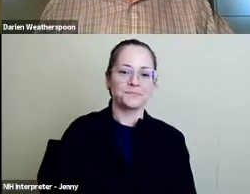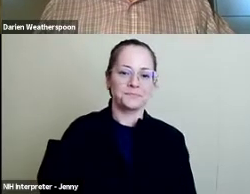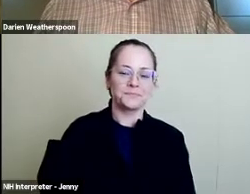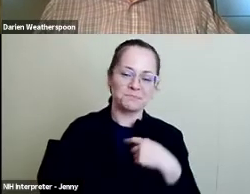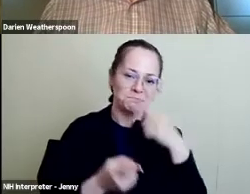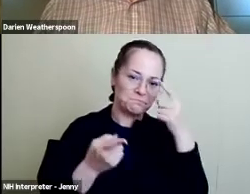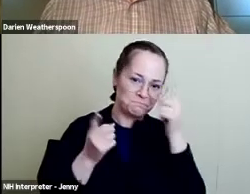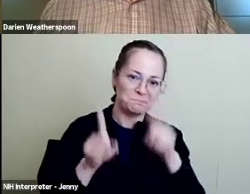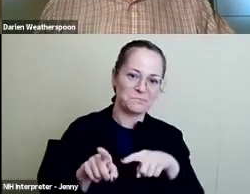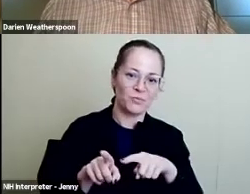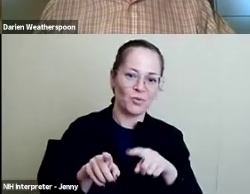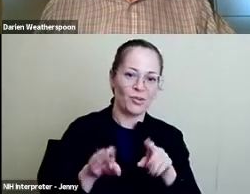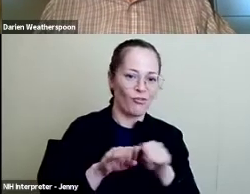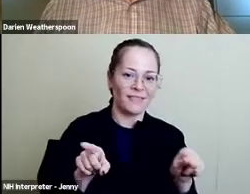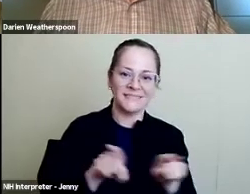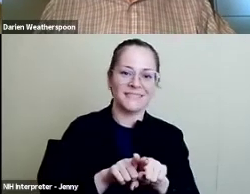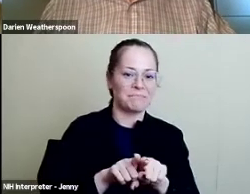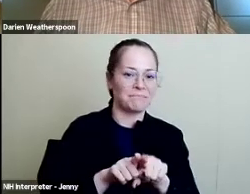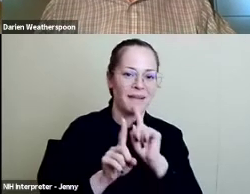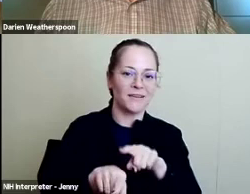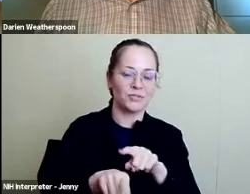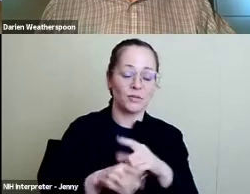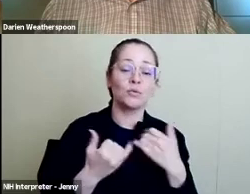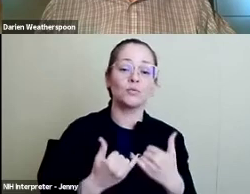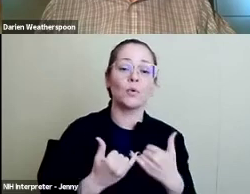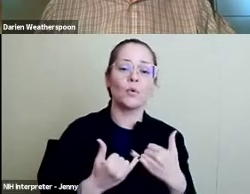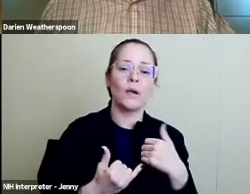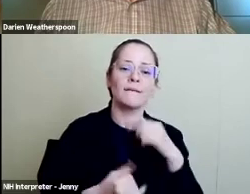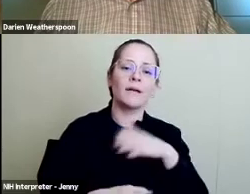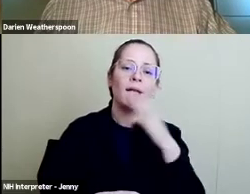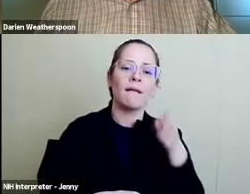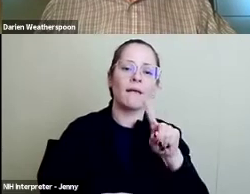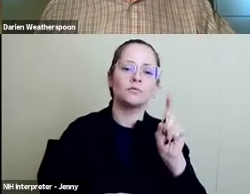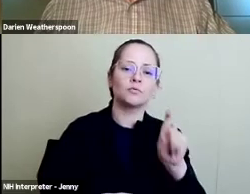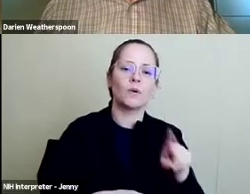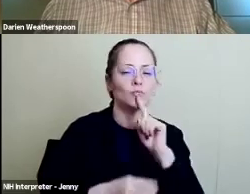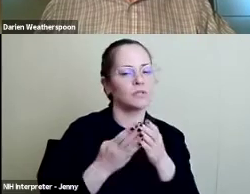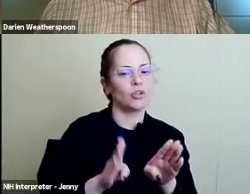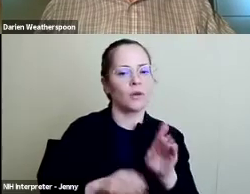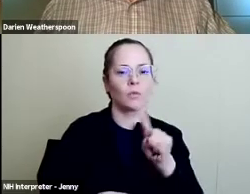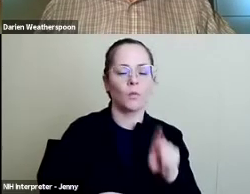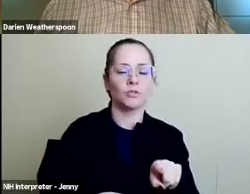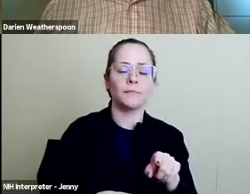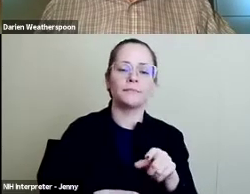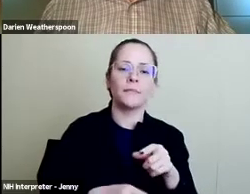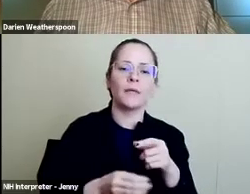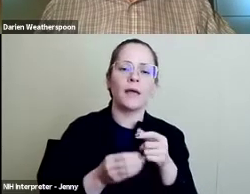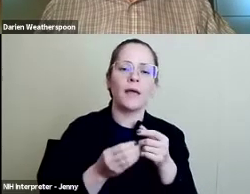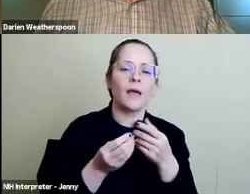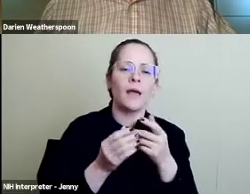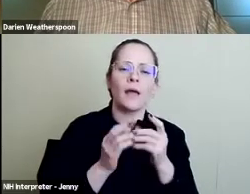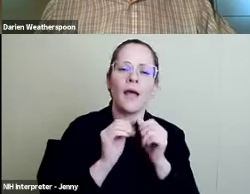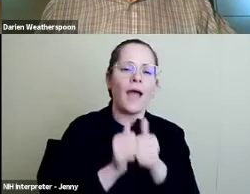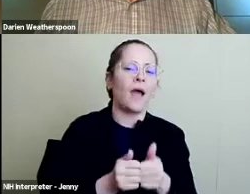on the same kind of answer. So there is a question, also a general question, about how do we find or seek